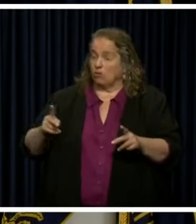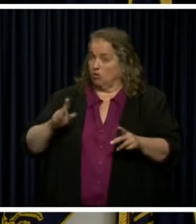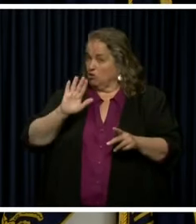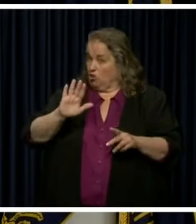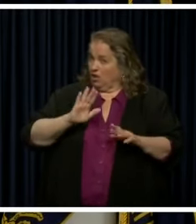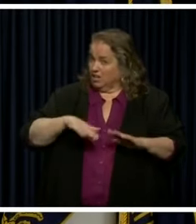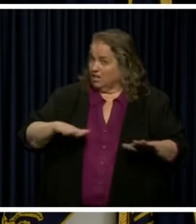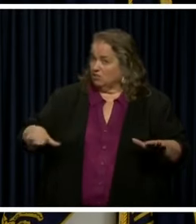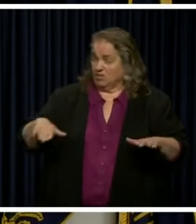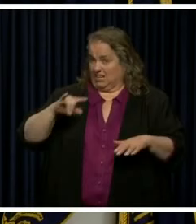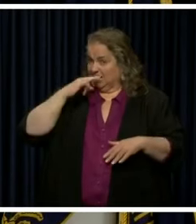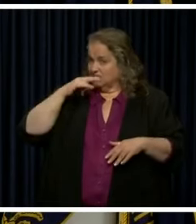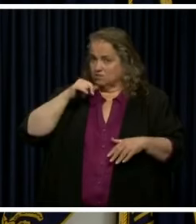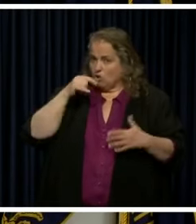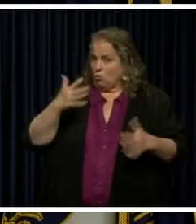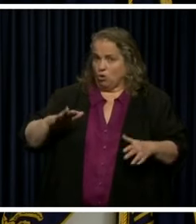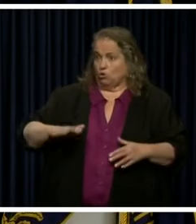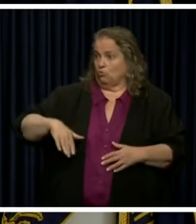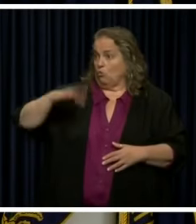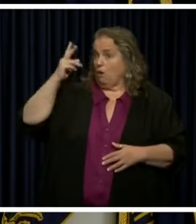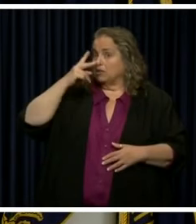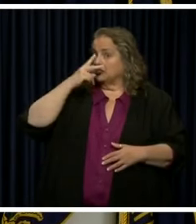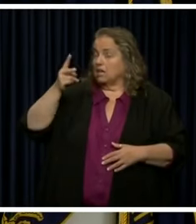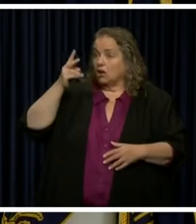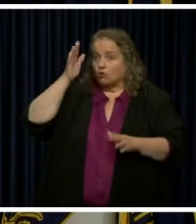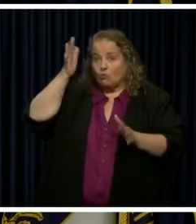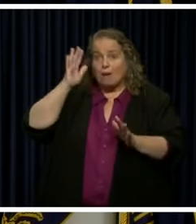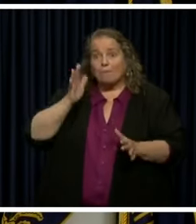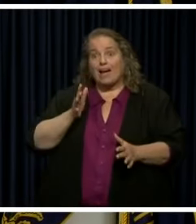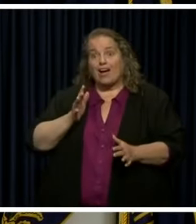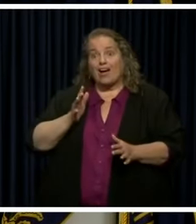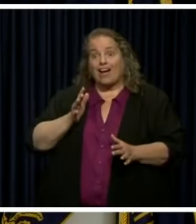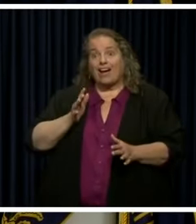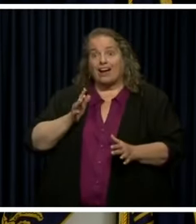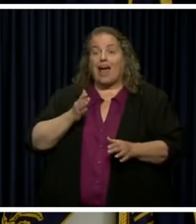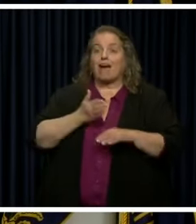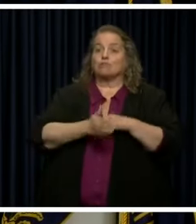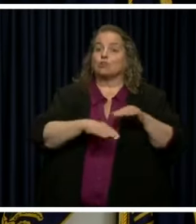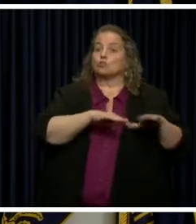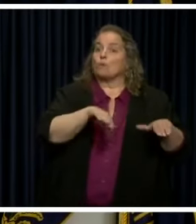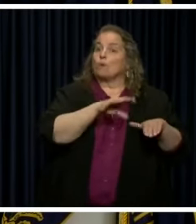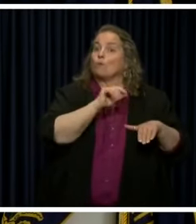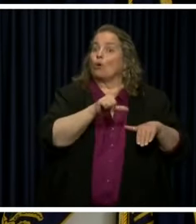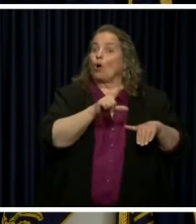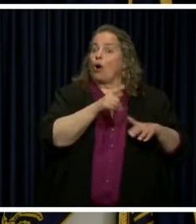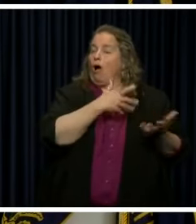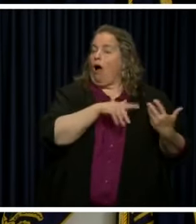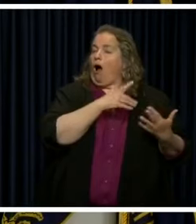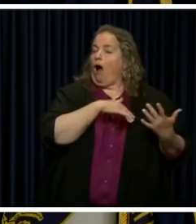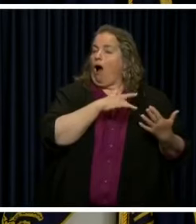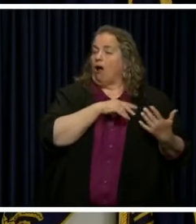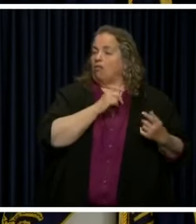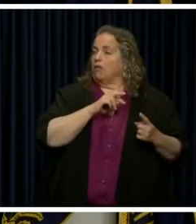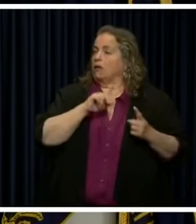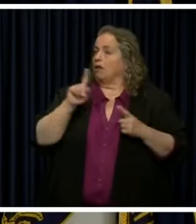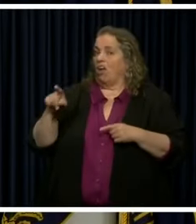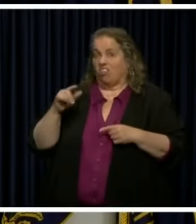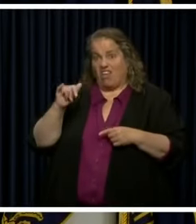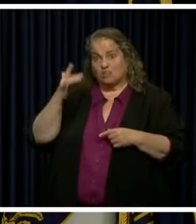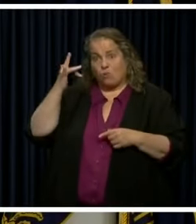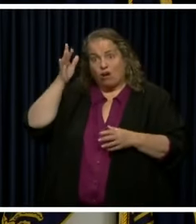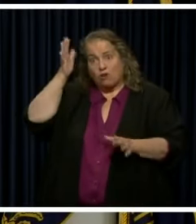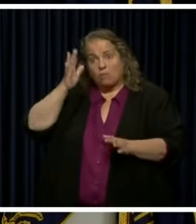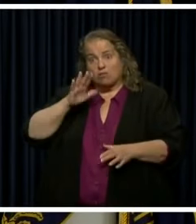up knowing that maybe going to see a grandparent when they've gone to a pool is the reason they're not here anymore. That's